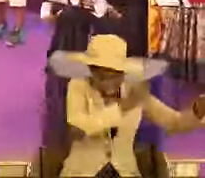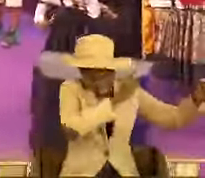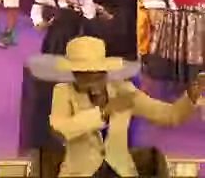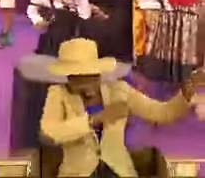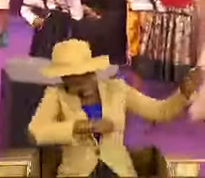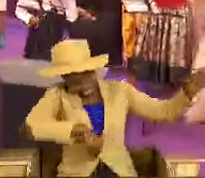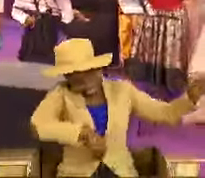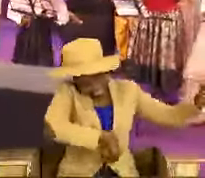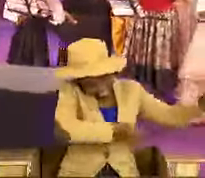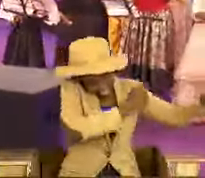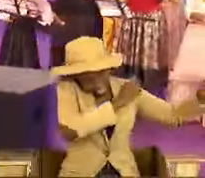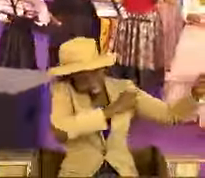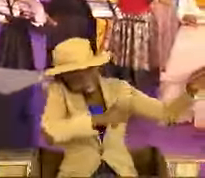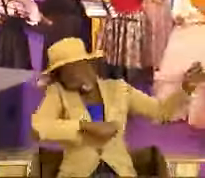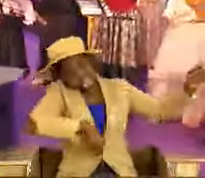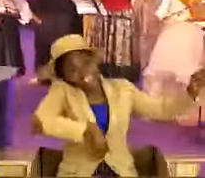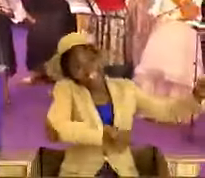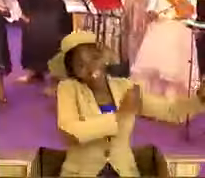verse